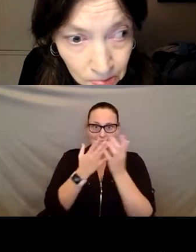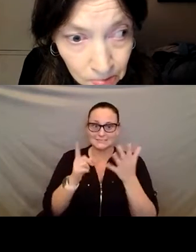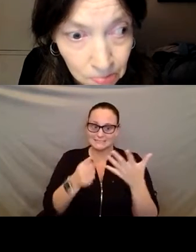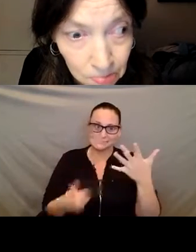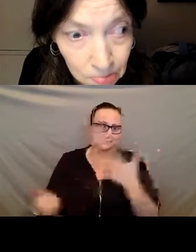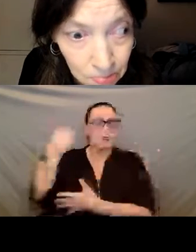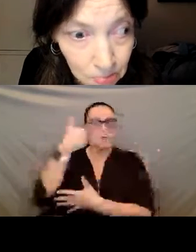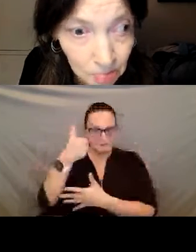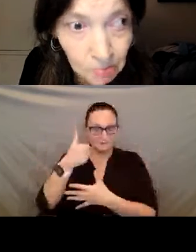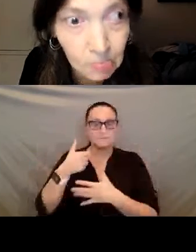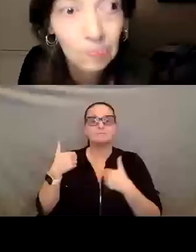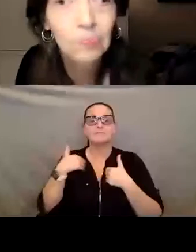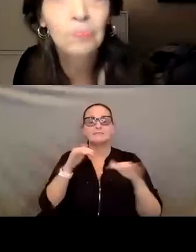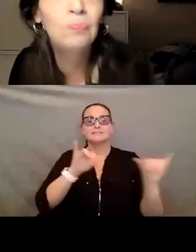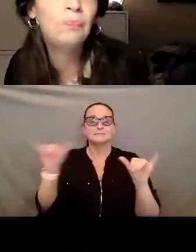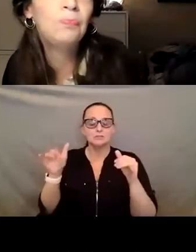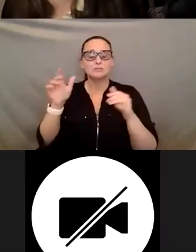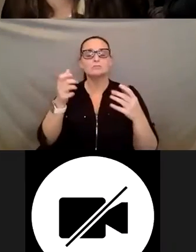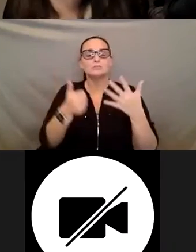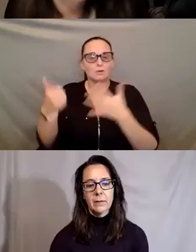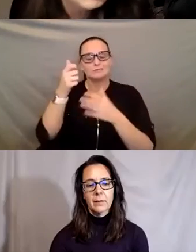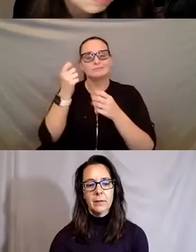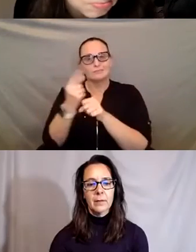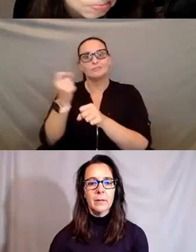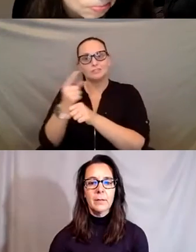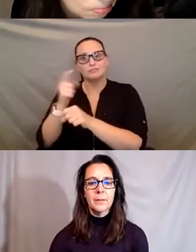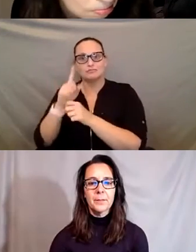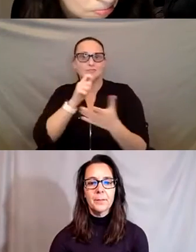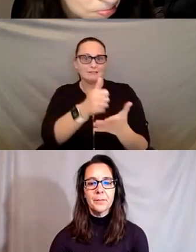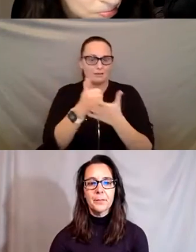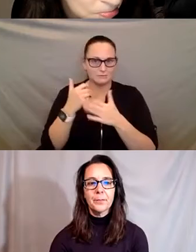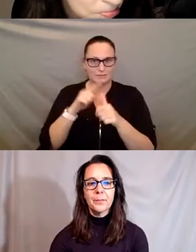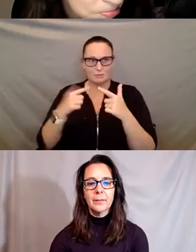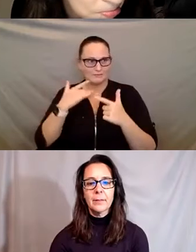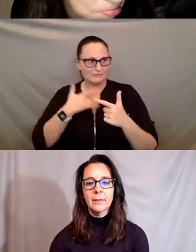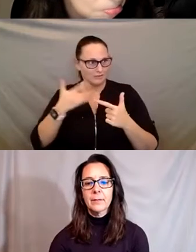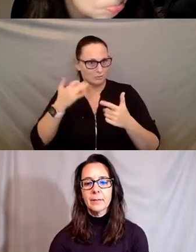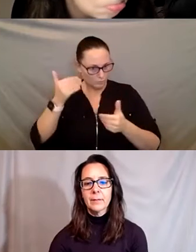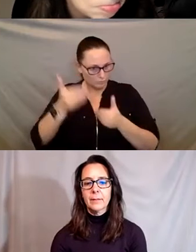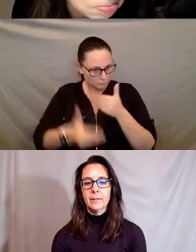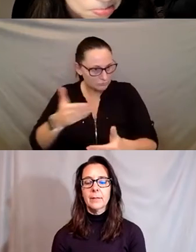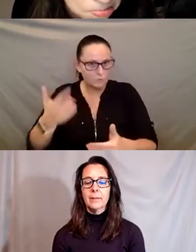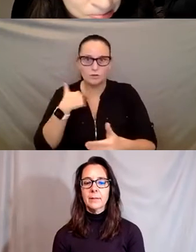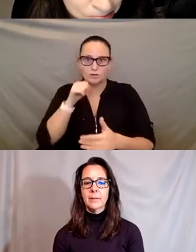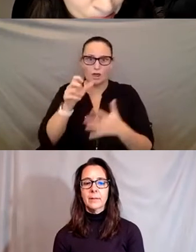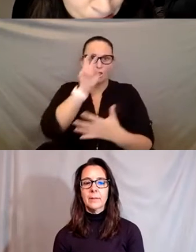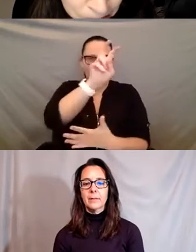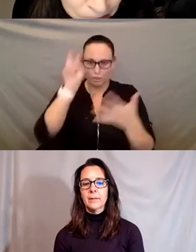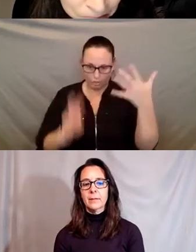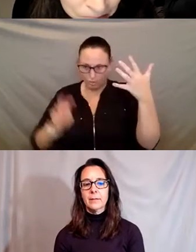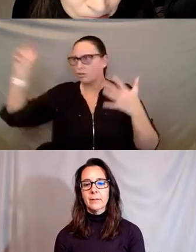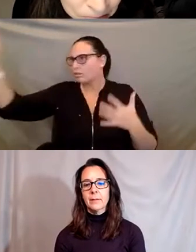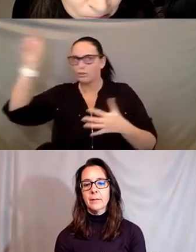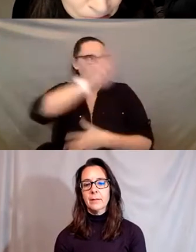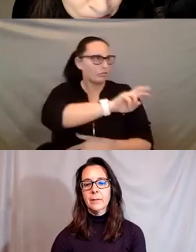priorities. Having similar priorities year after year really helps, because then we feel like, hey, we're making progress, or we're not jumping around from one